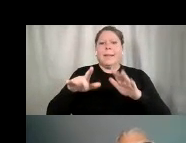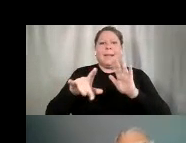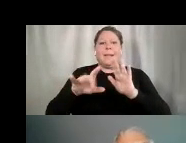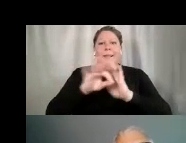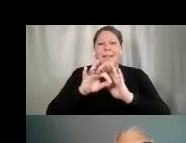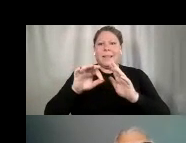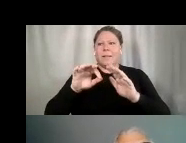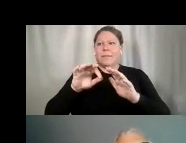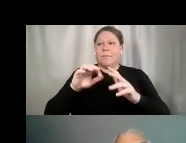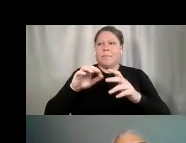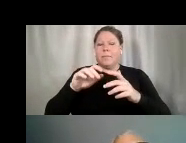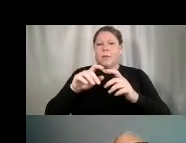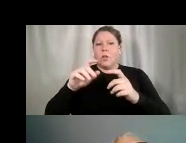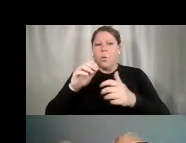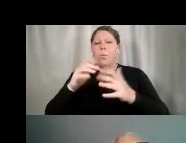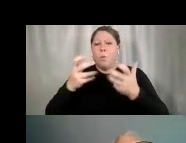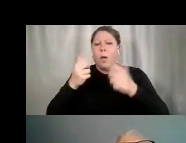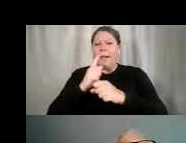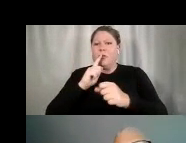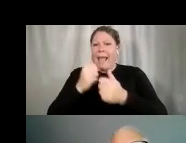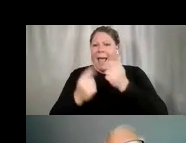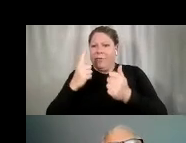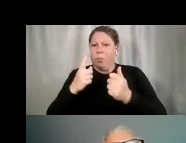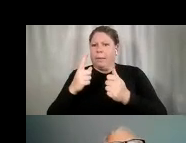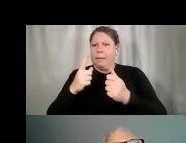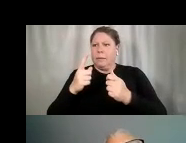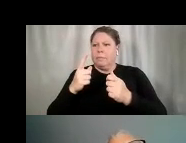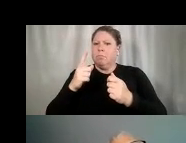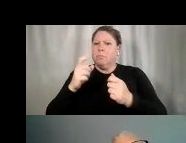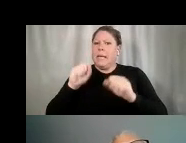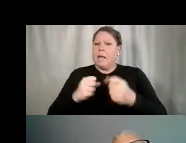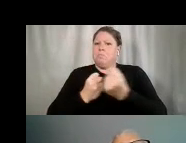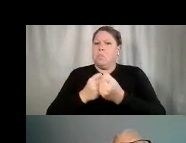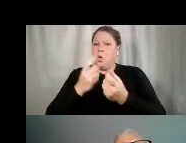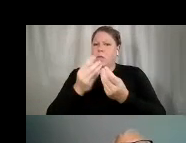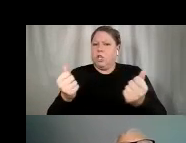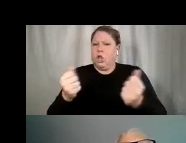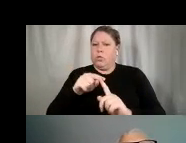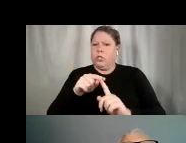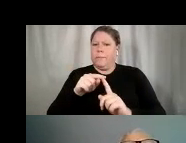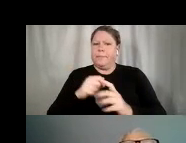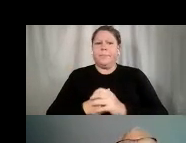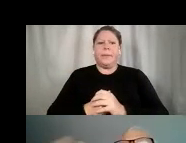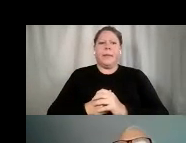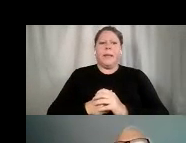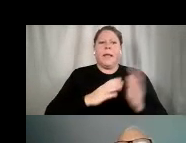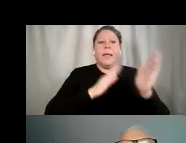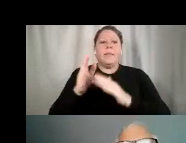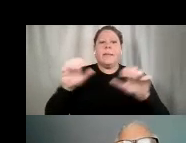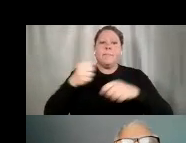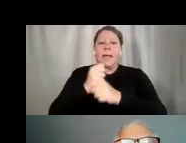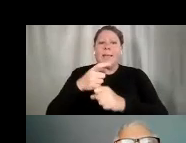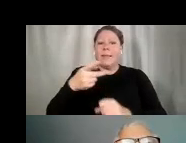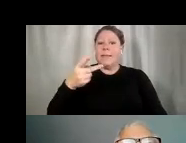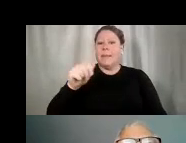so that everybody agrees with the solution. And then getting to that priority payoff matrix to be able to say, okay, how can we define the solution